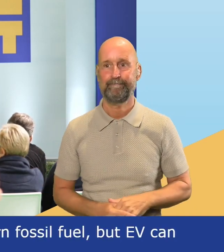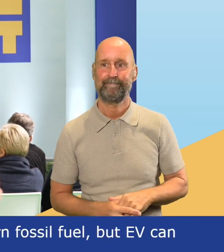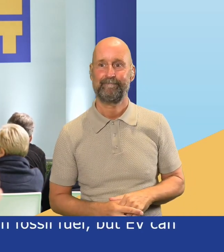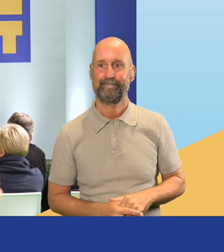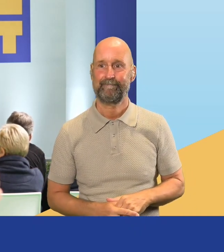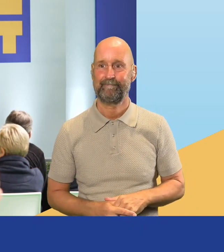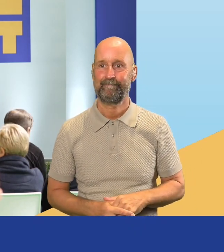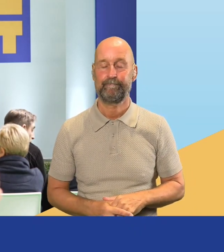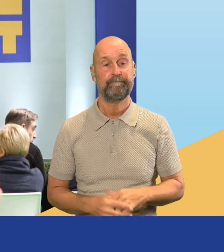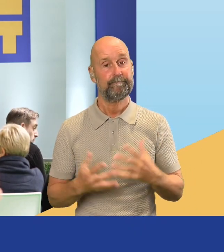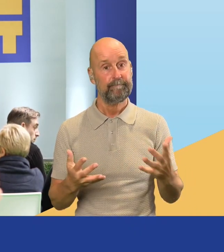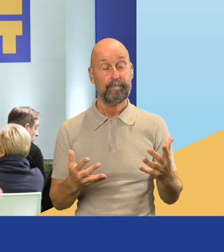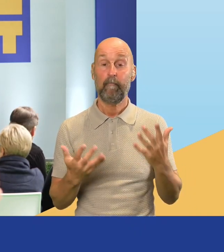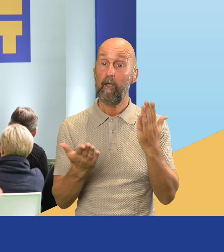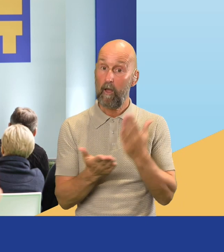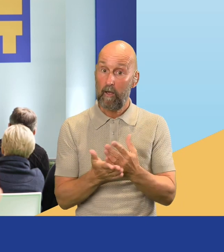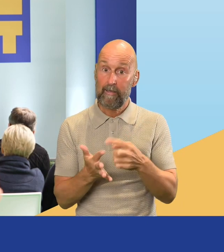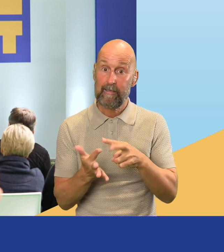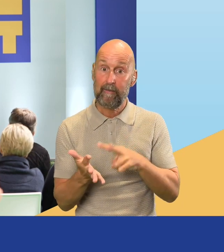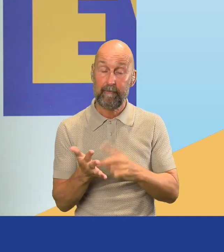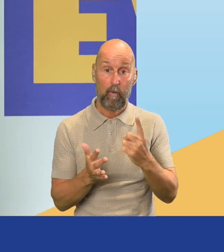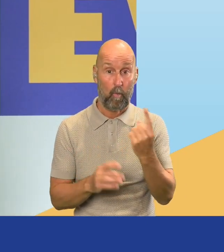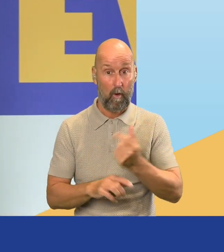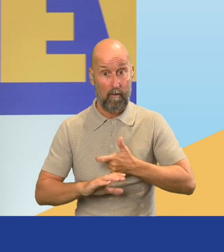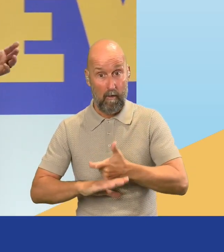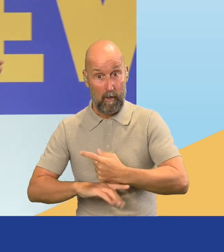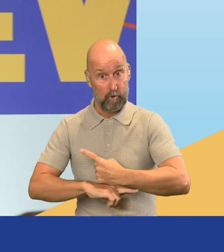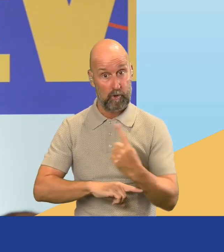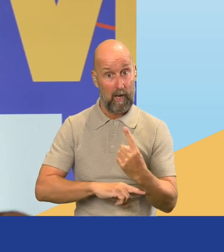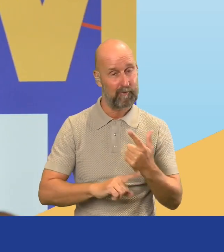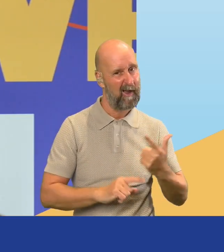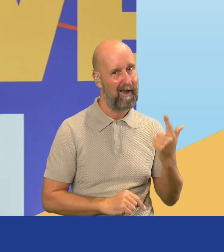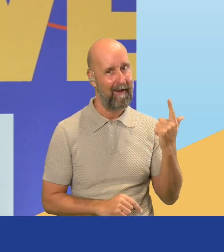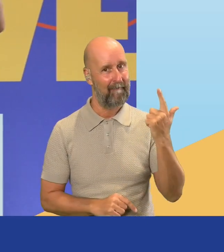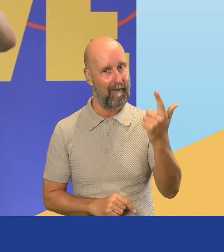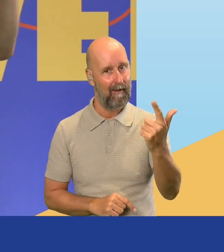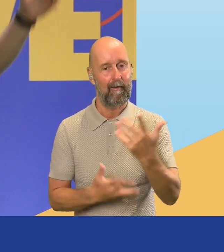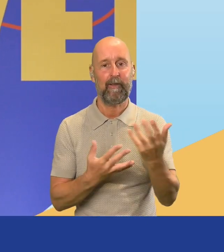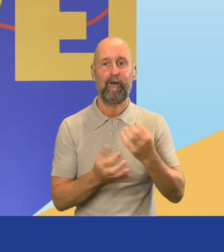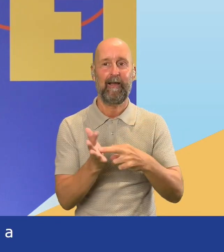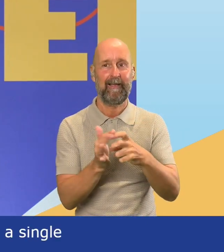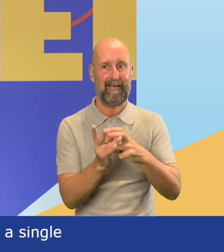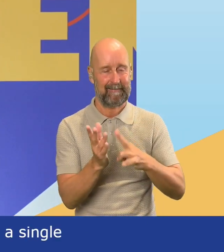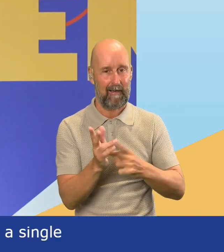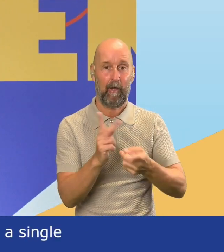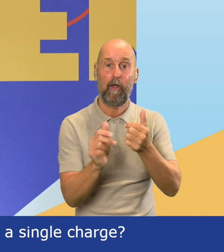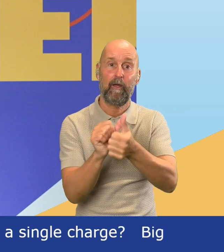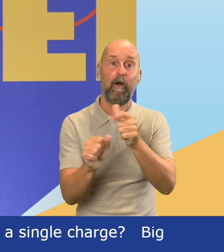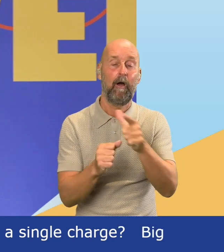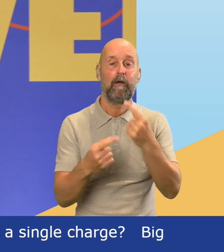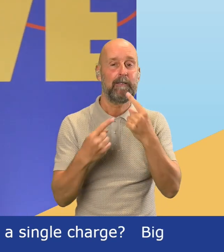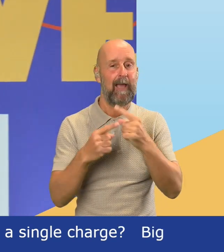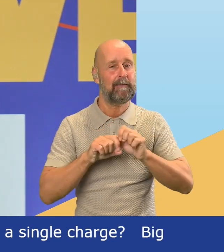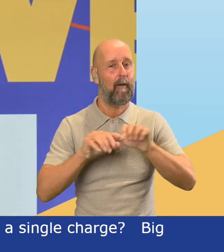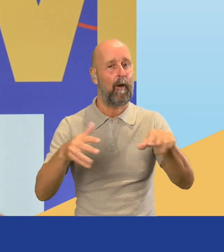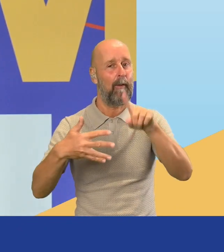So how far can I really drive on a single charge? Big question. Nissan, amongst other manufacturers, we publish data on